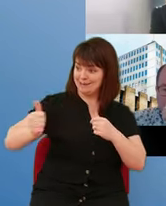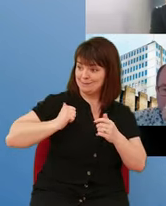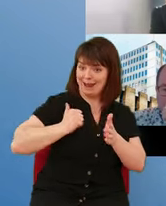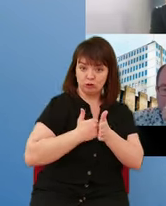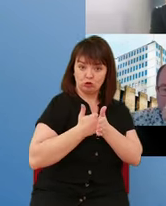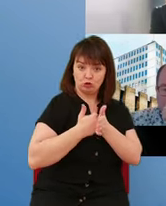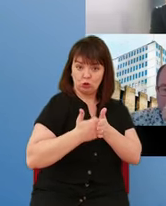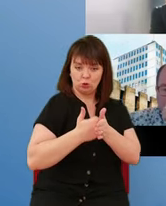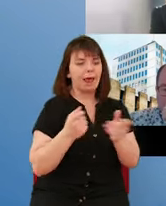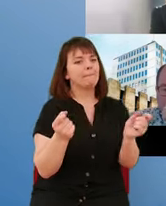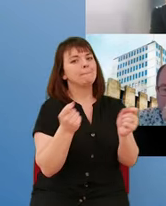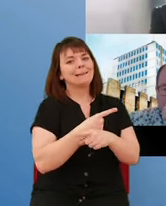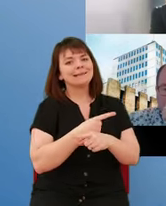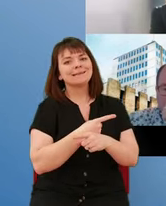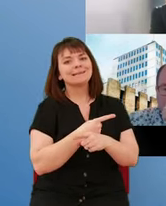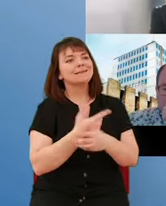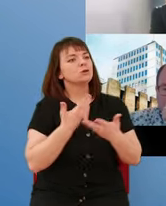meeting a bit.